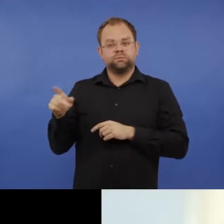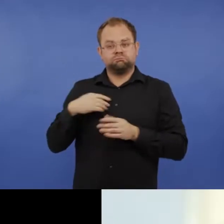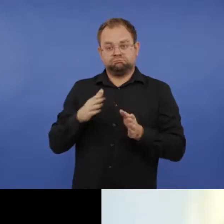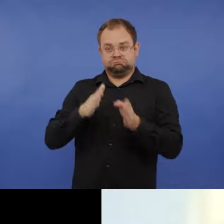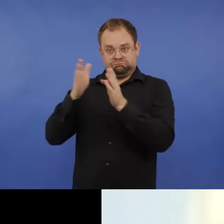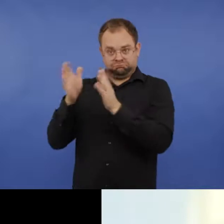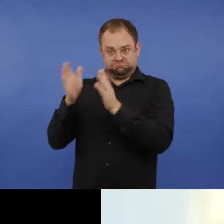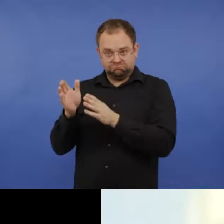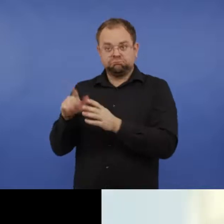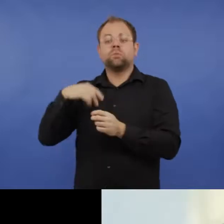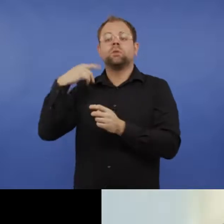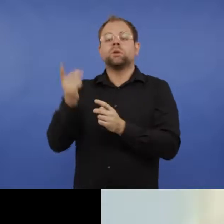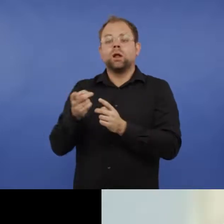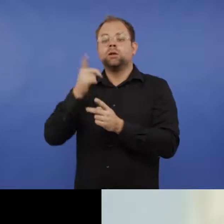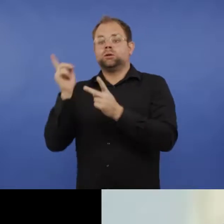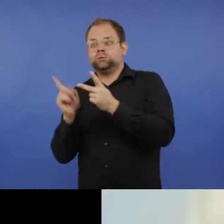Thank you. I